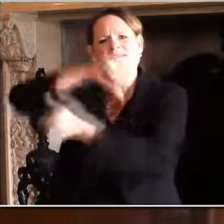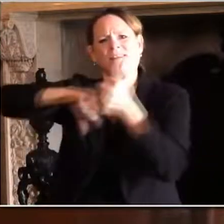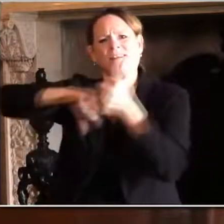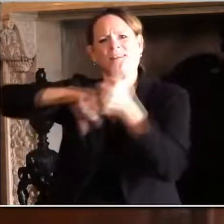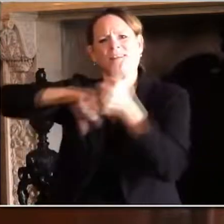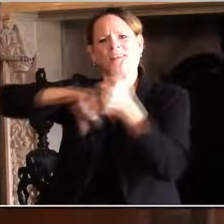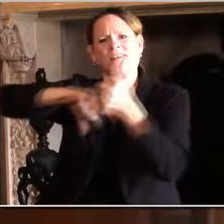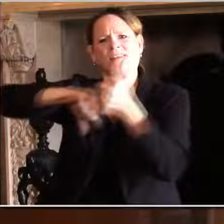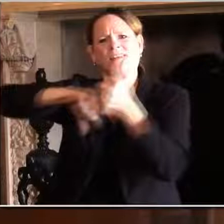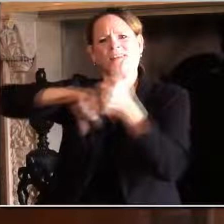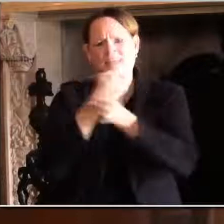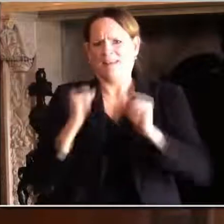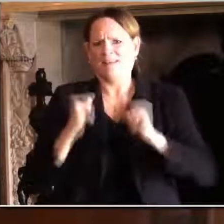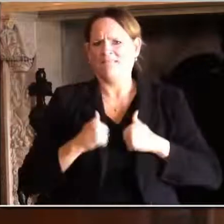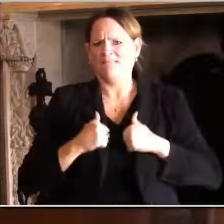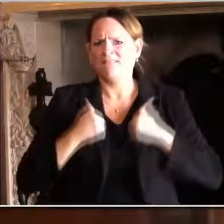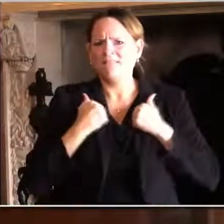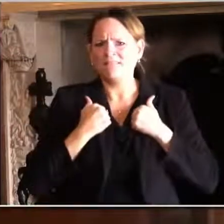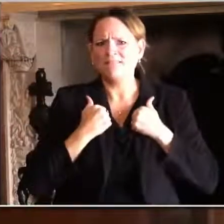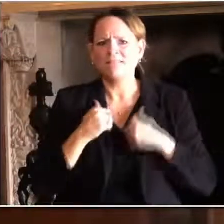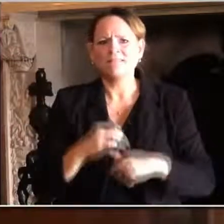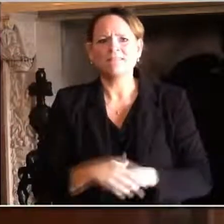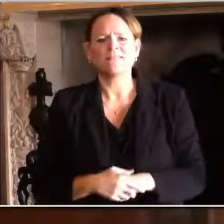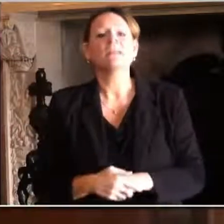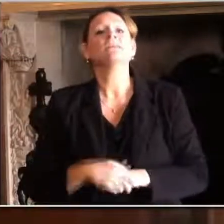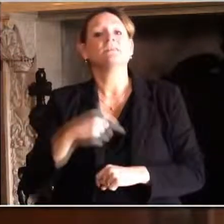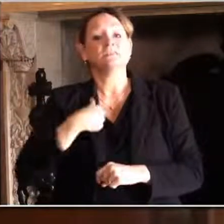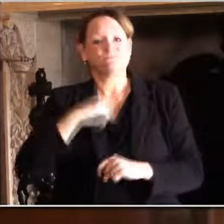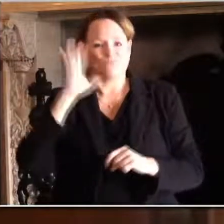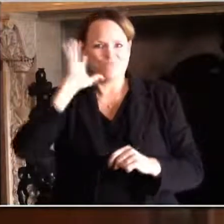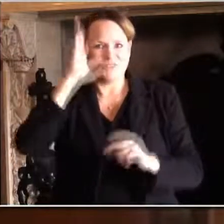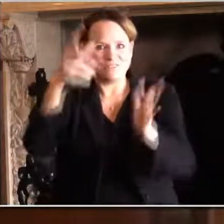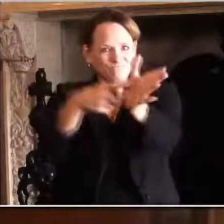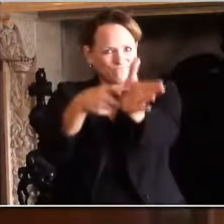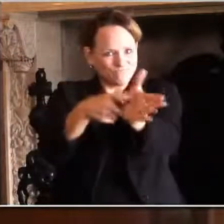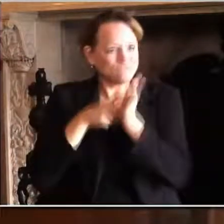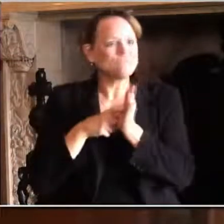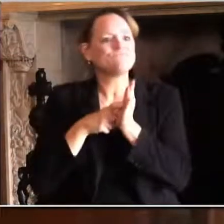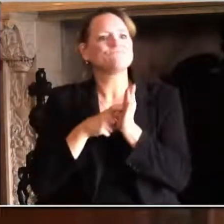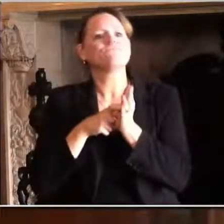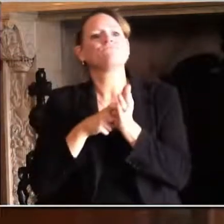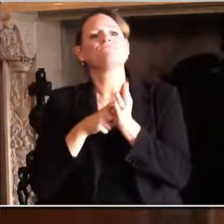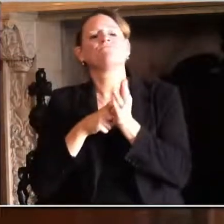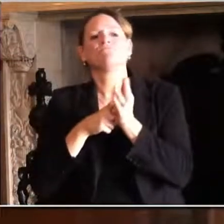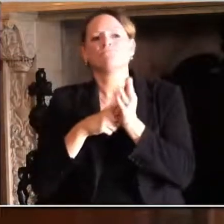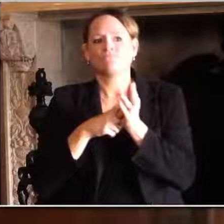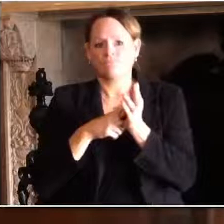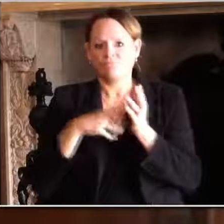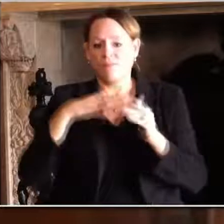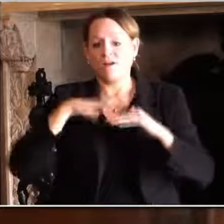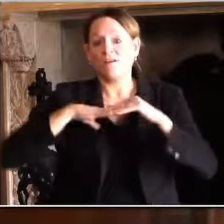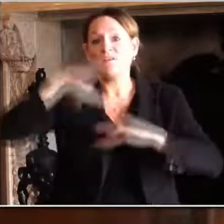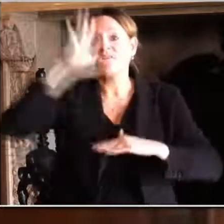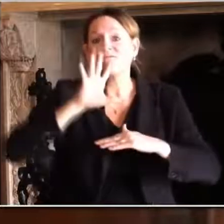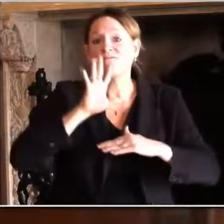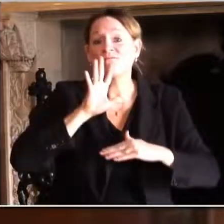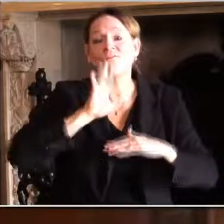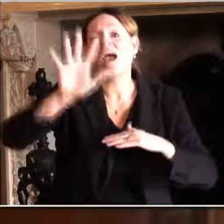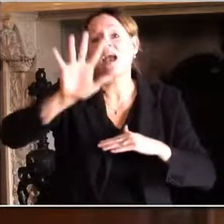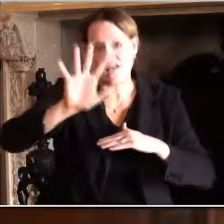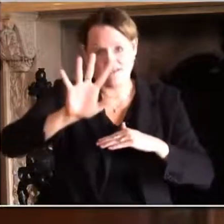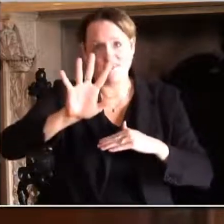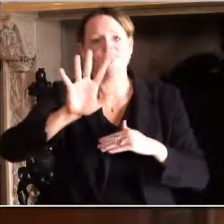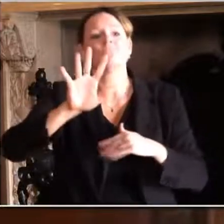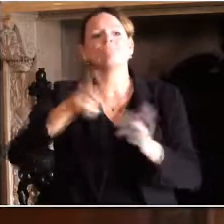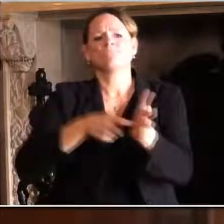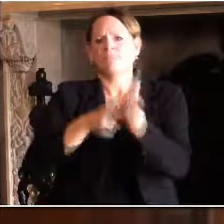age 5 and older anytime you are indoors or in an enclosed area and you're